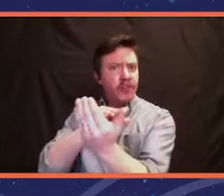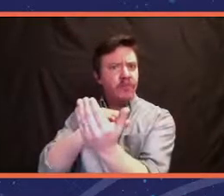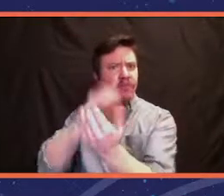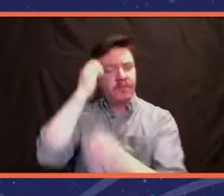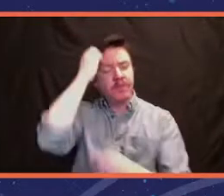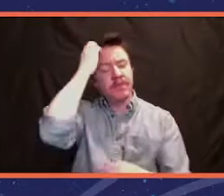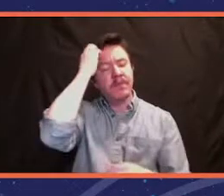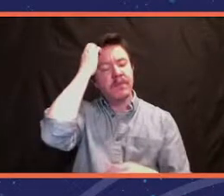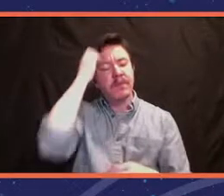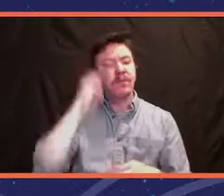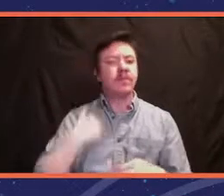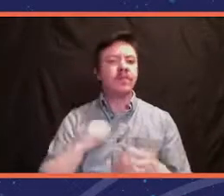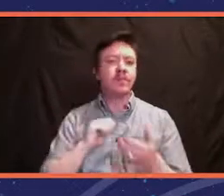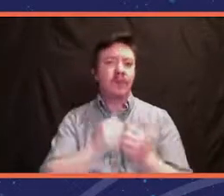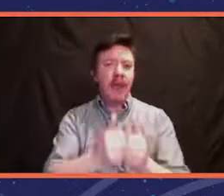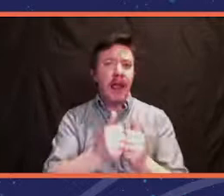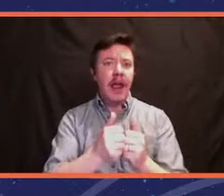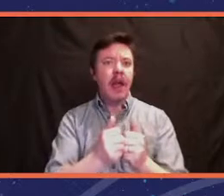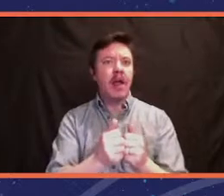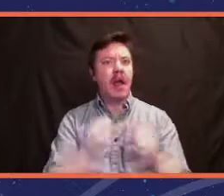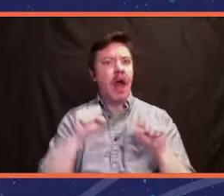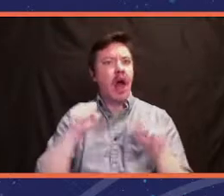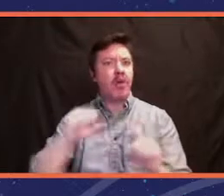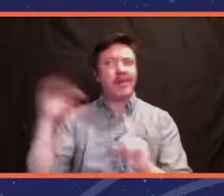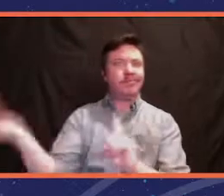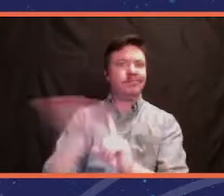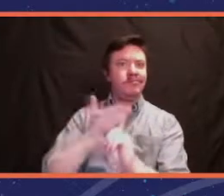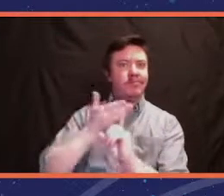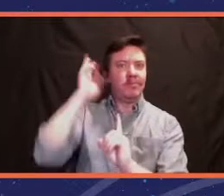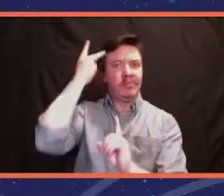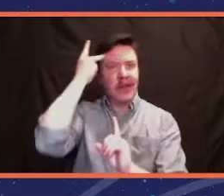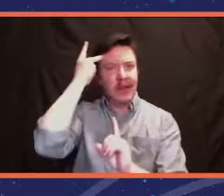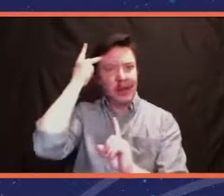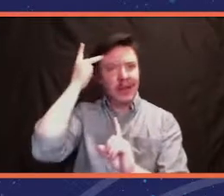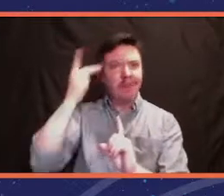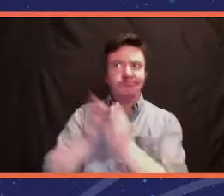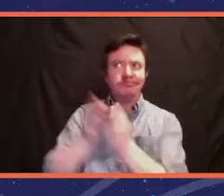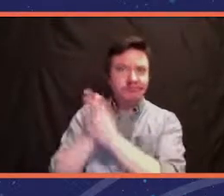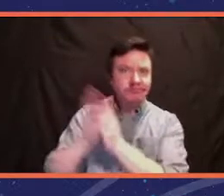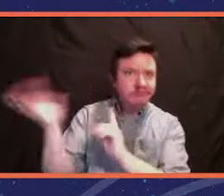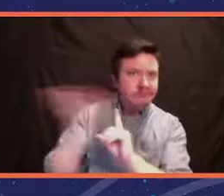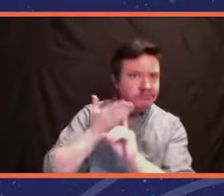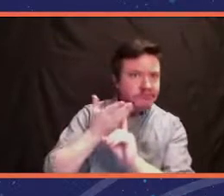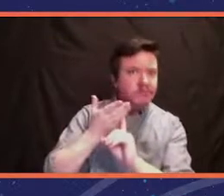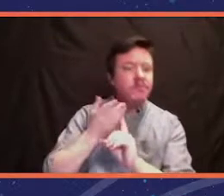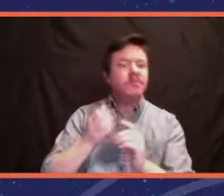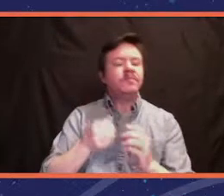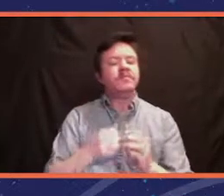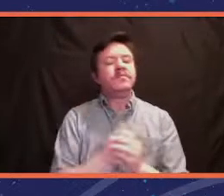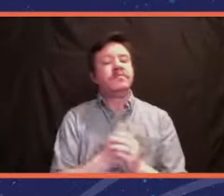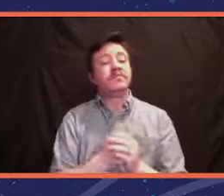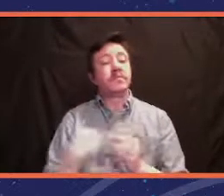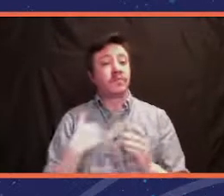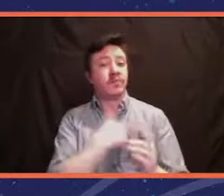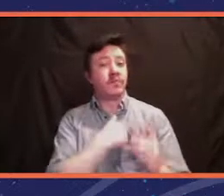and how we can move people politically that way. It began with a